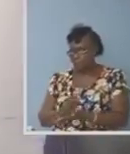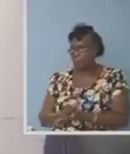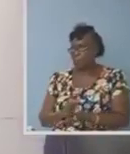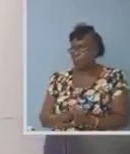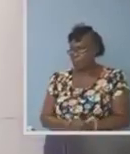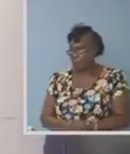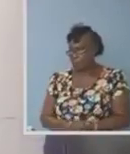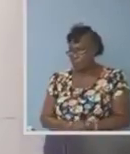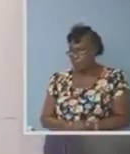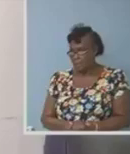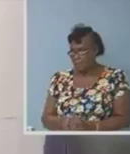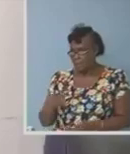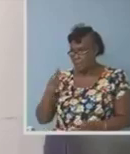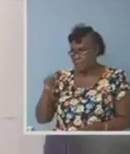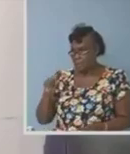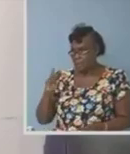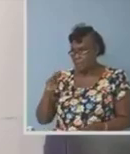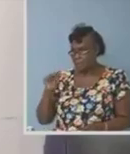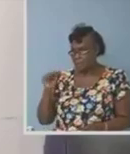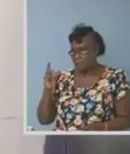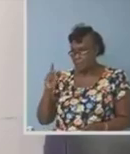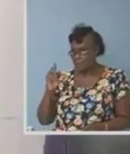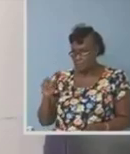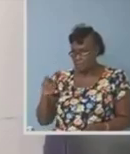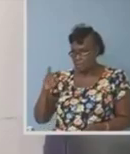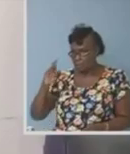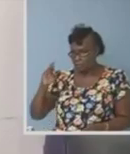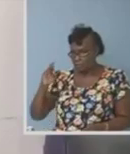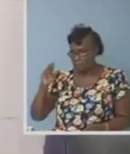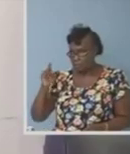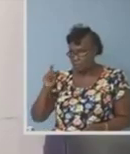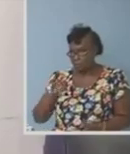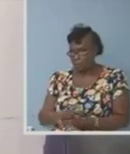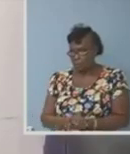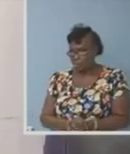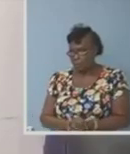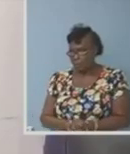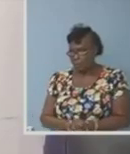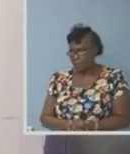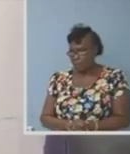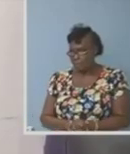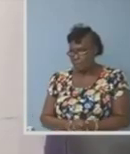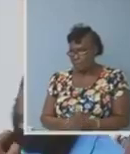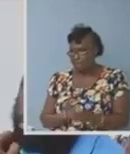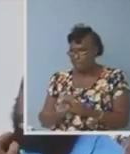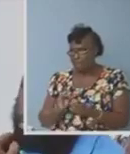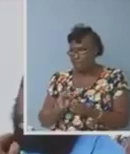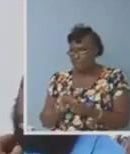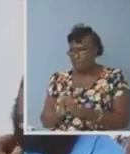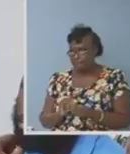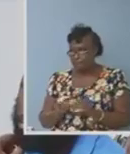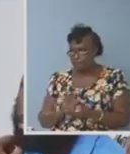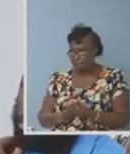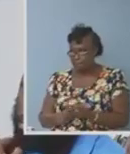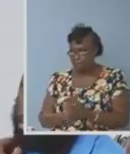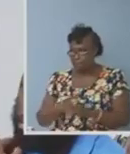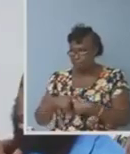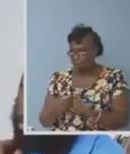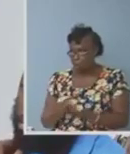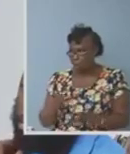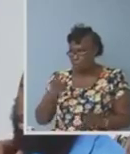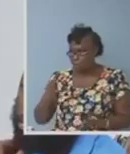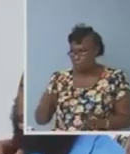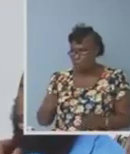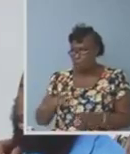including the trade school and law school. What is the total number of schools, are we saying? How many primary and how many